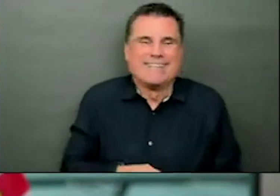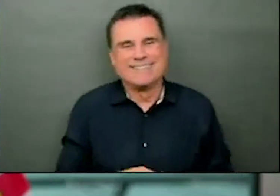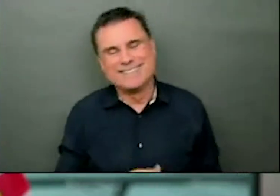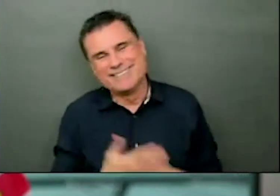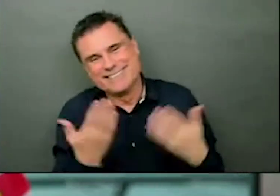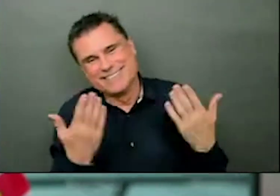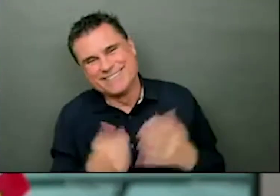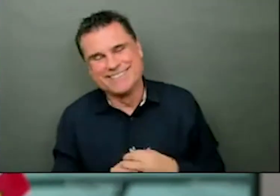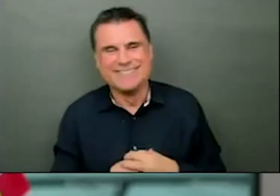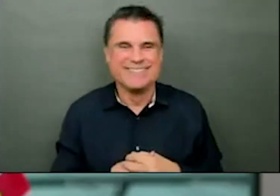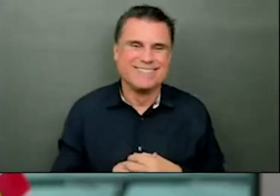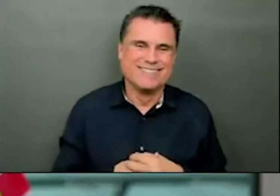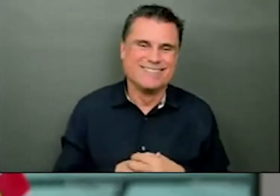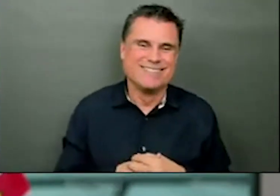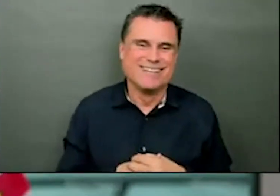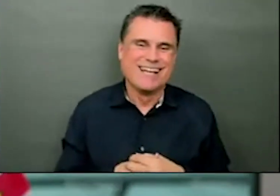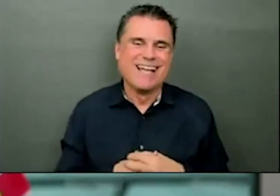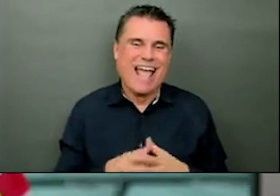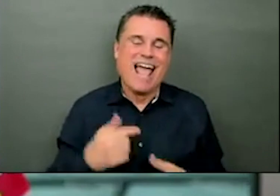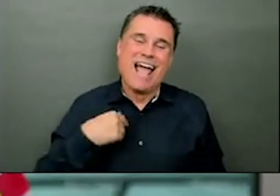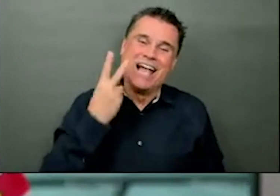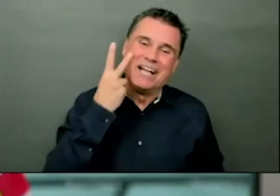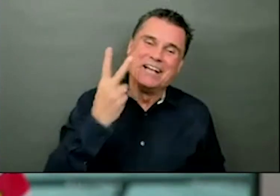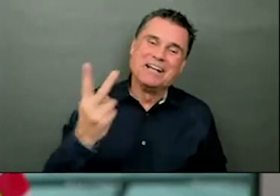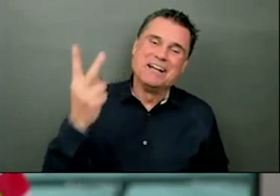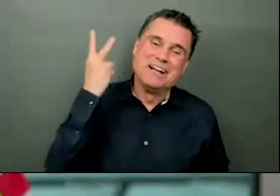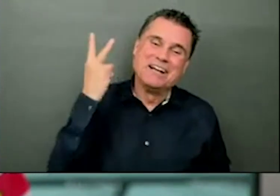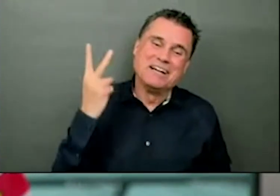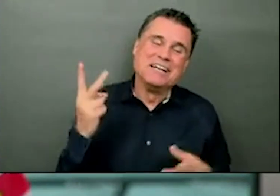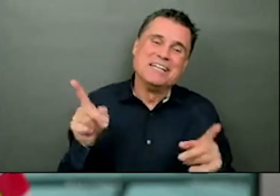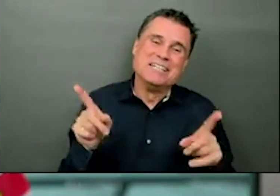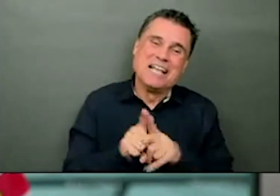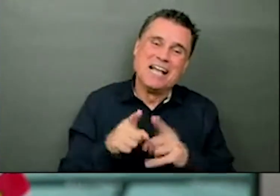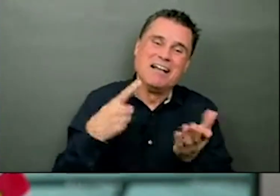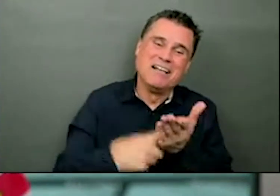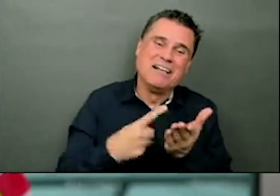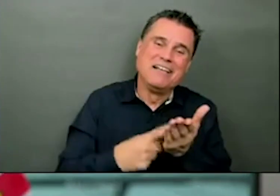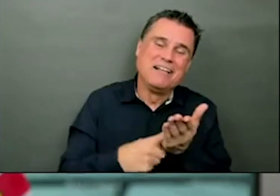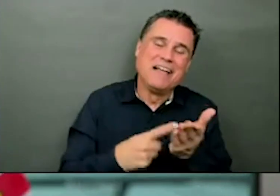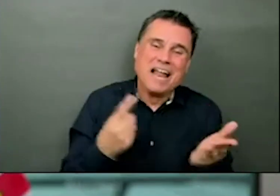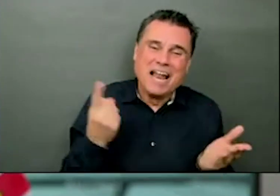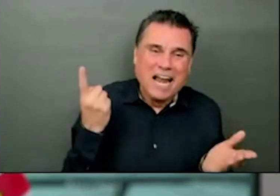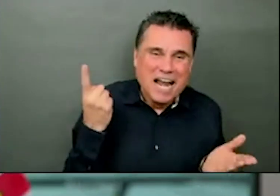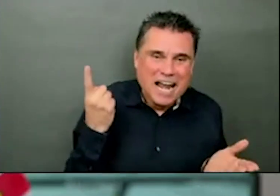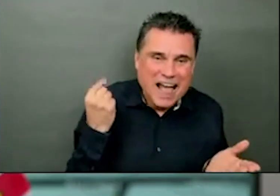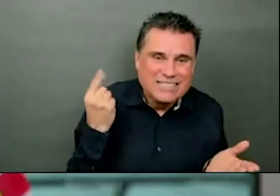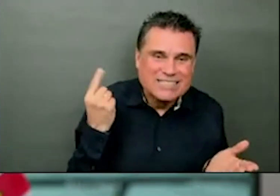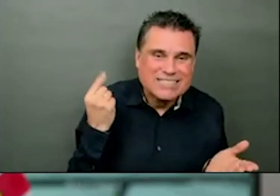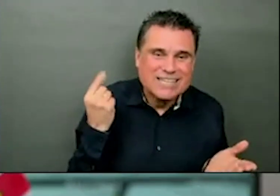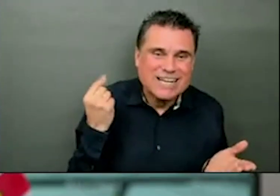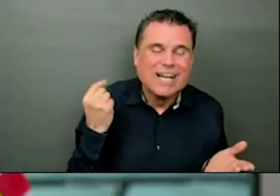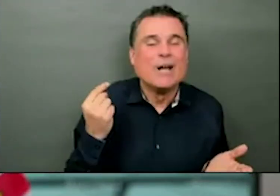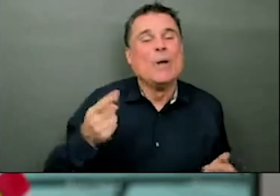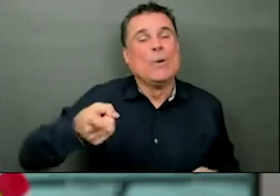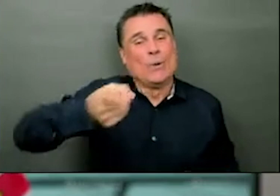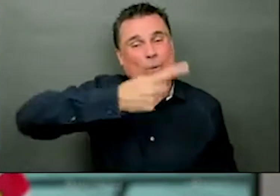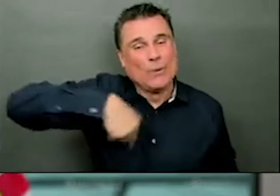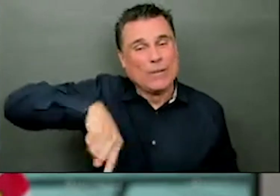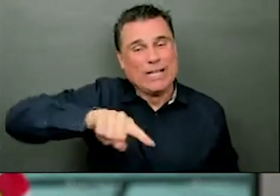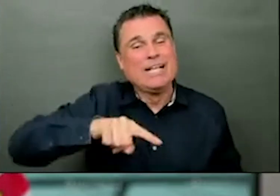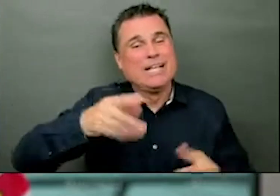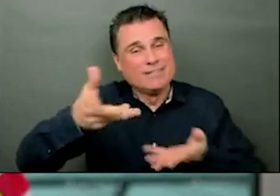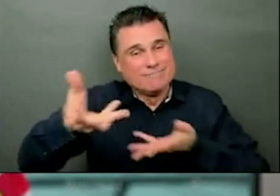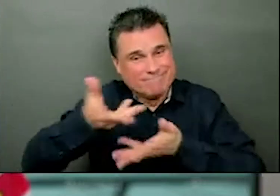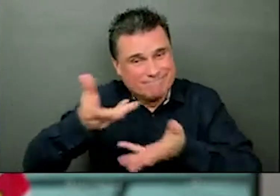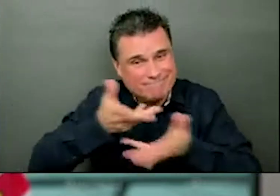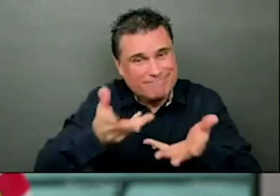that this is hearkening back to last year, but we have had some discussions with the restaurant and the food and beverage industry